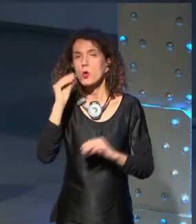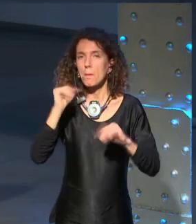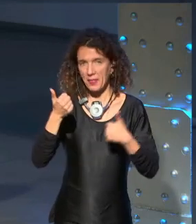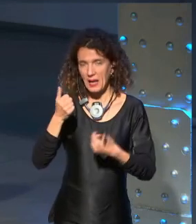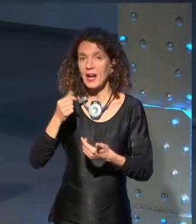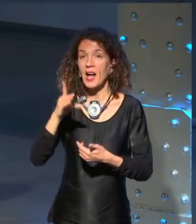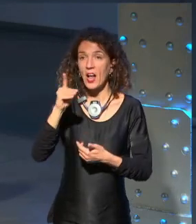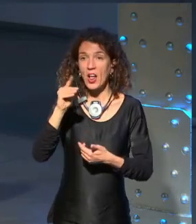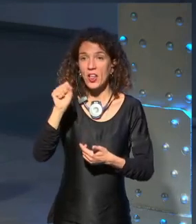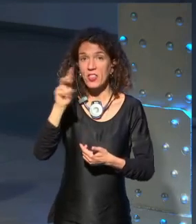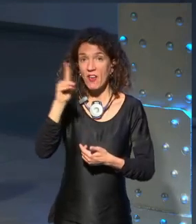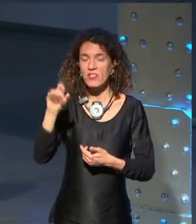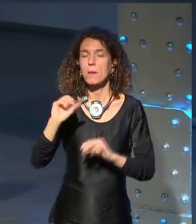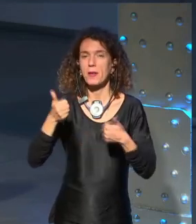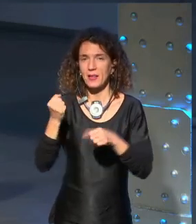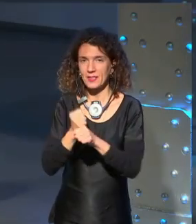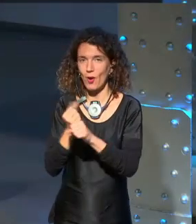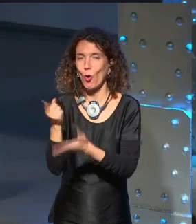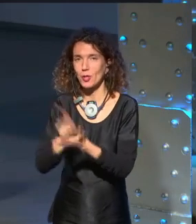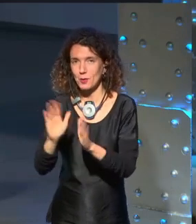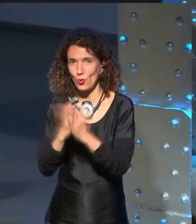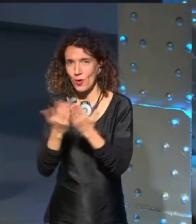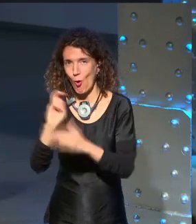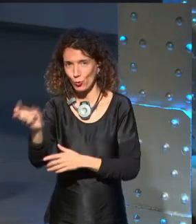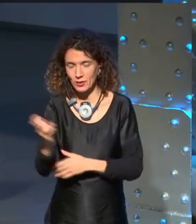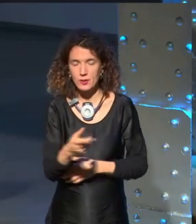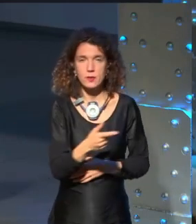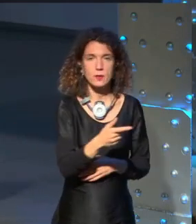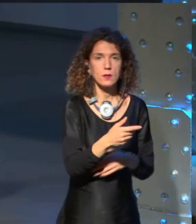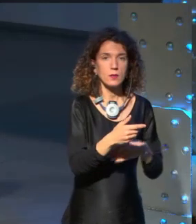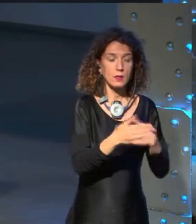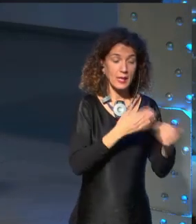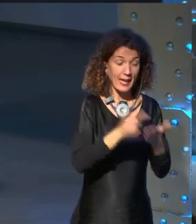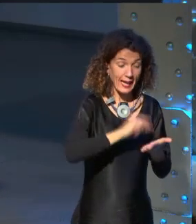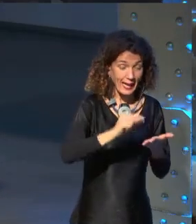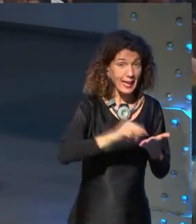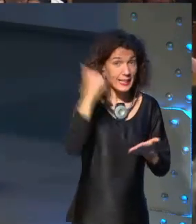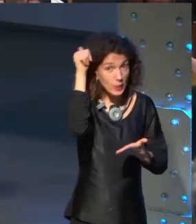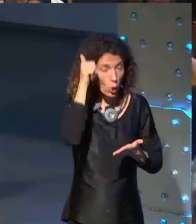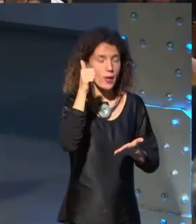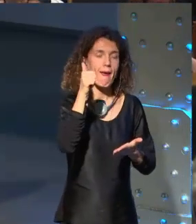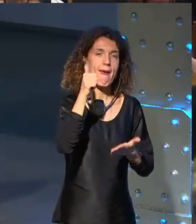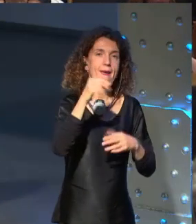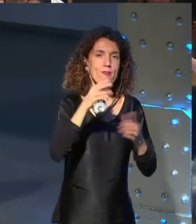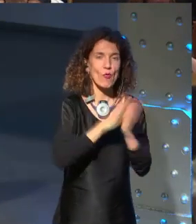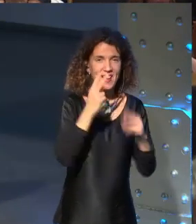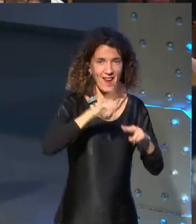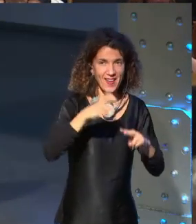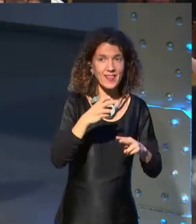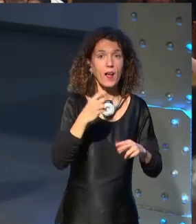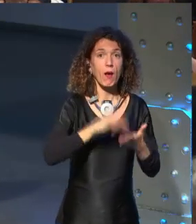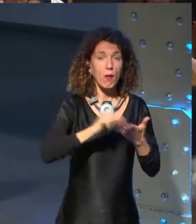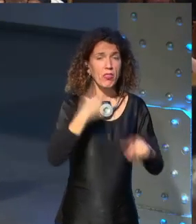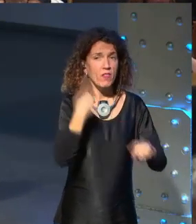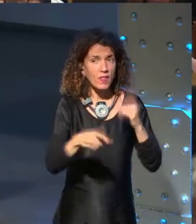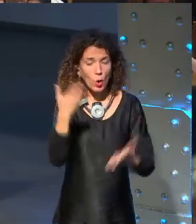trampa. So there will be another novel. Good. Do you think that crime novelists or the male